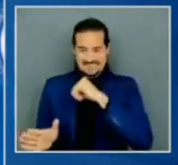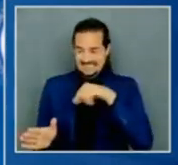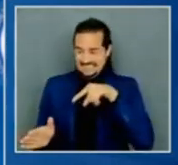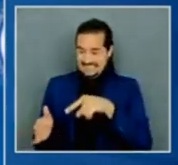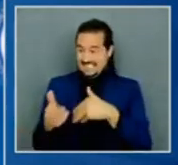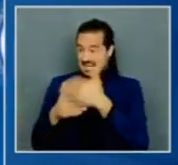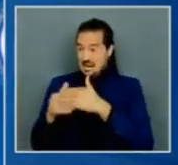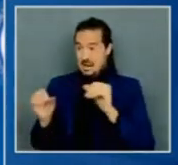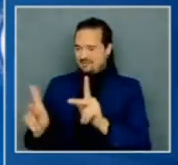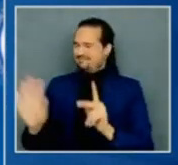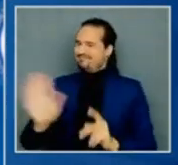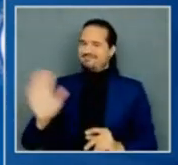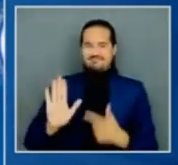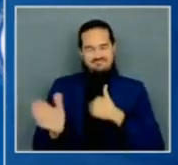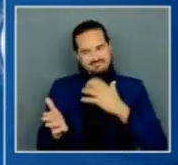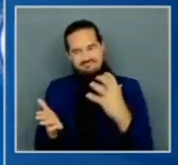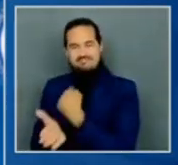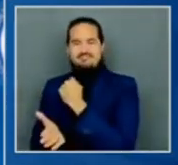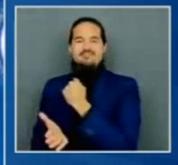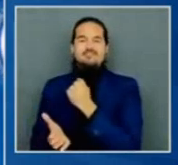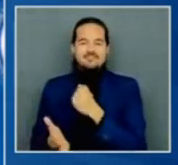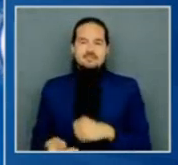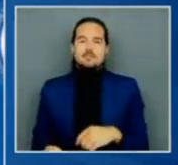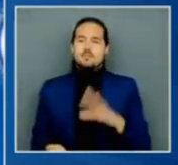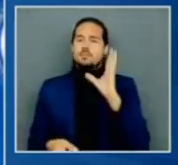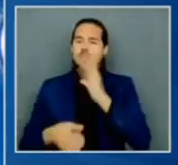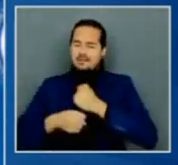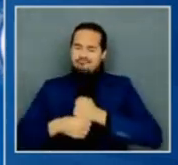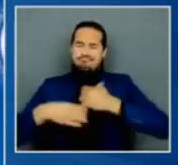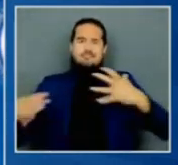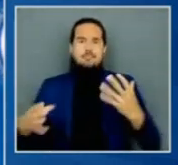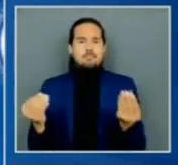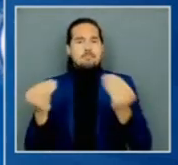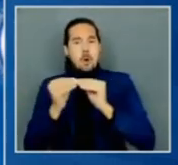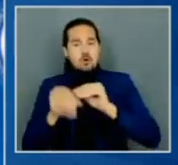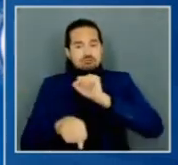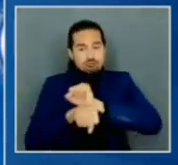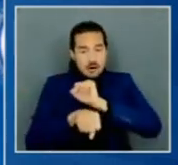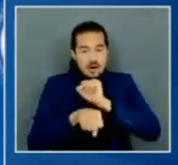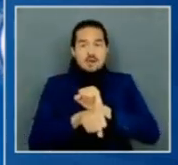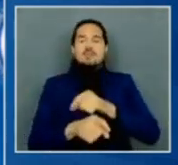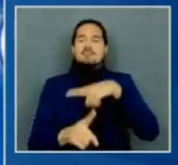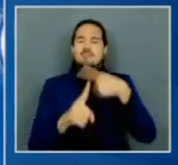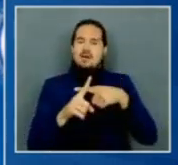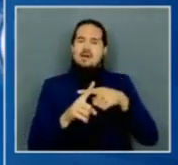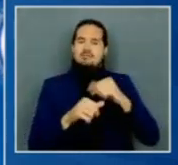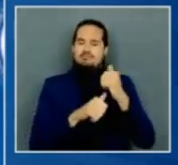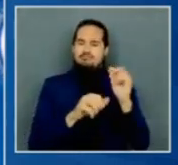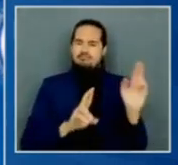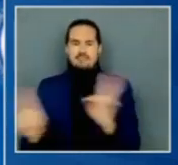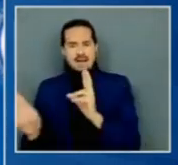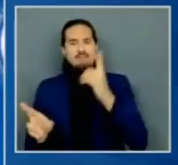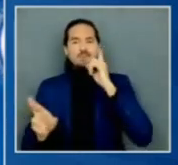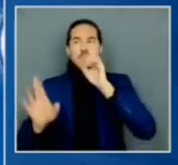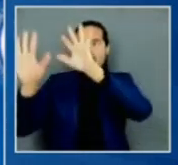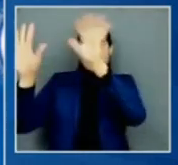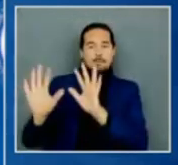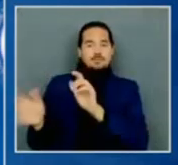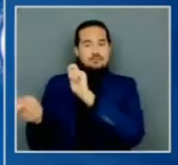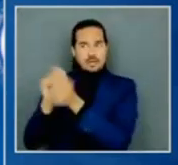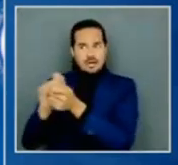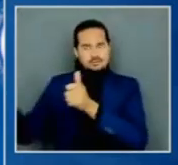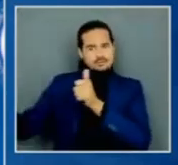deliver policies and resources that will create jobs, rise to the climate challenge, and